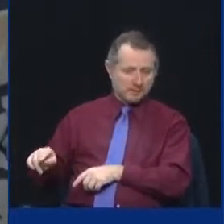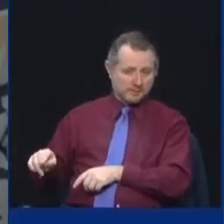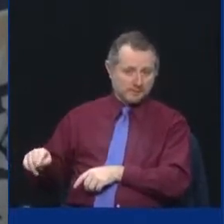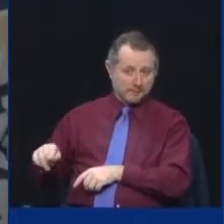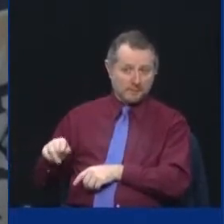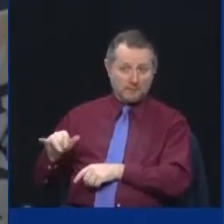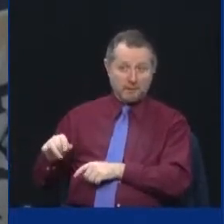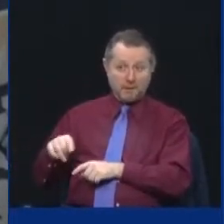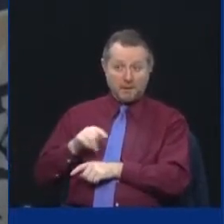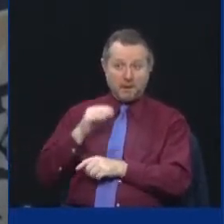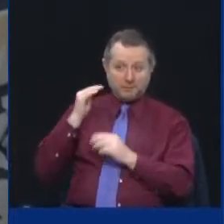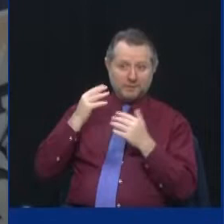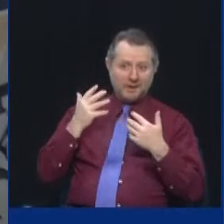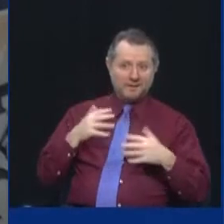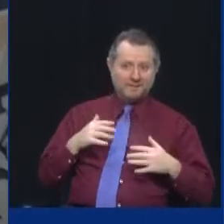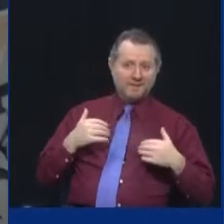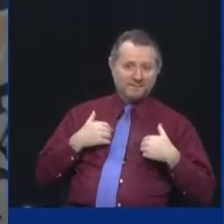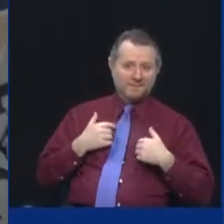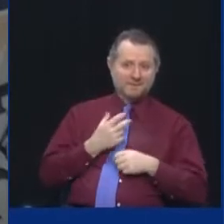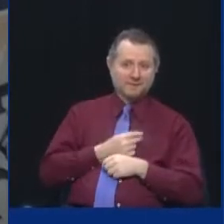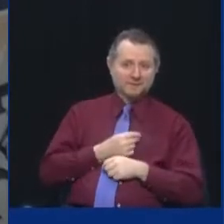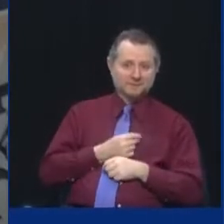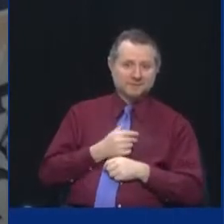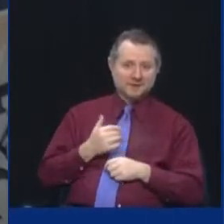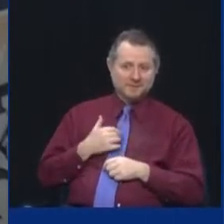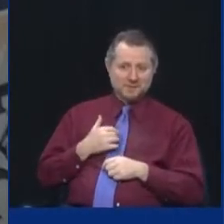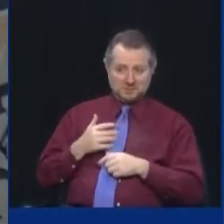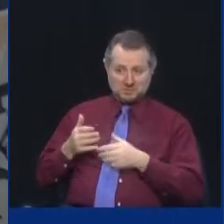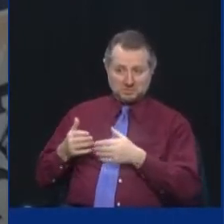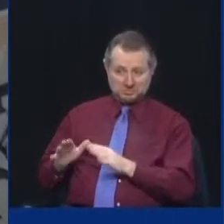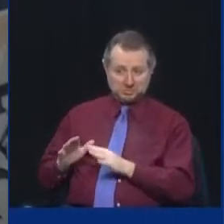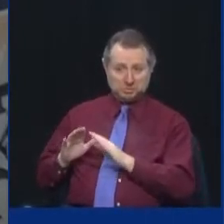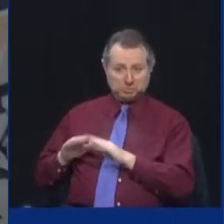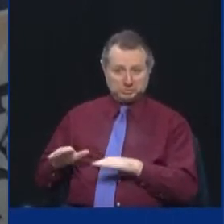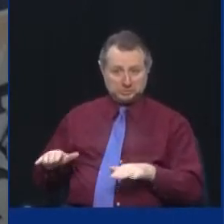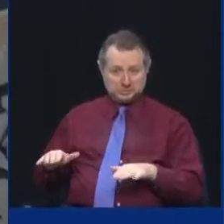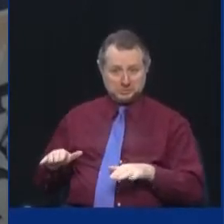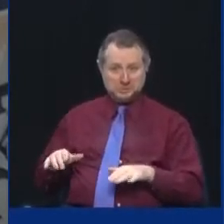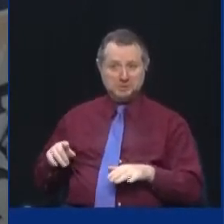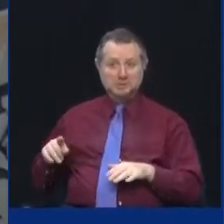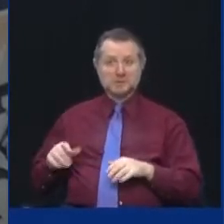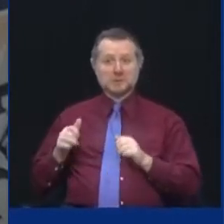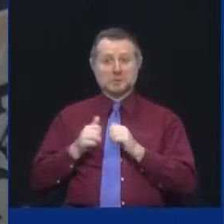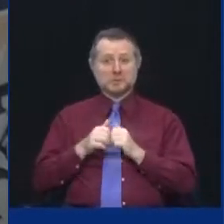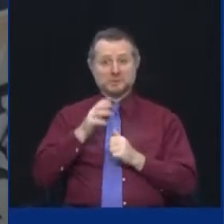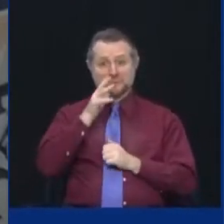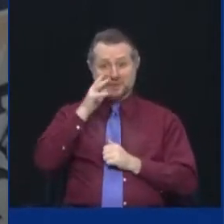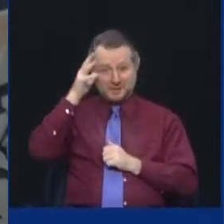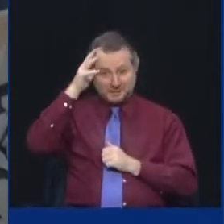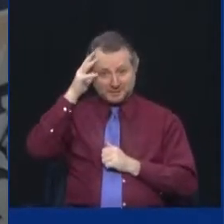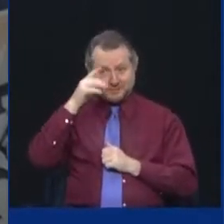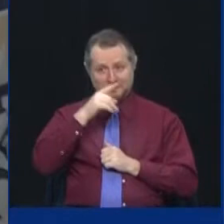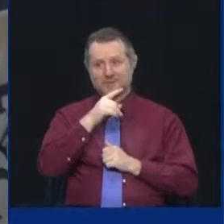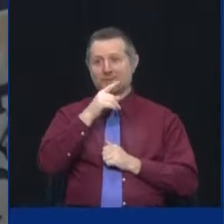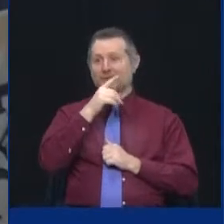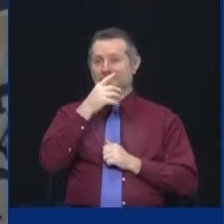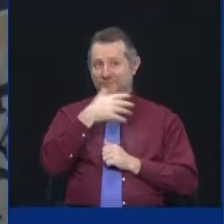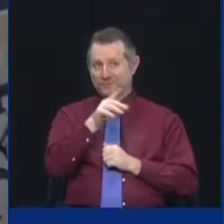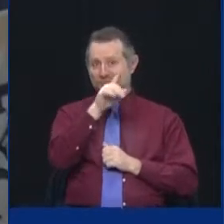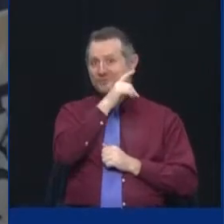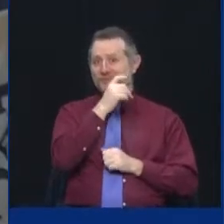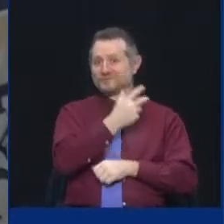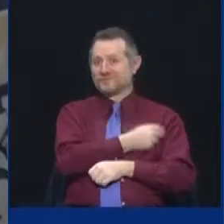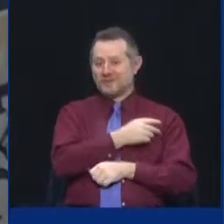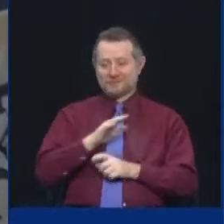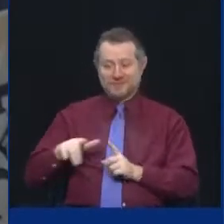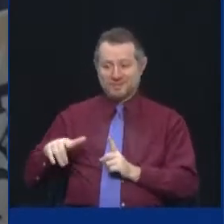And we're allowing unvaccinated children with vaccinated families in the vaccinated